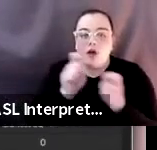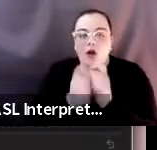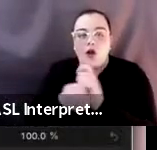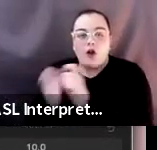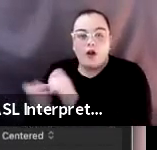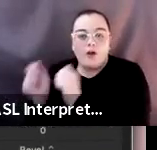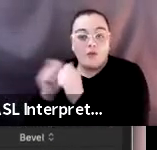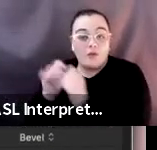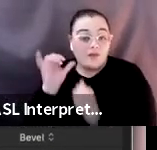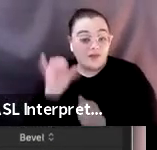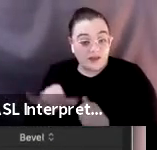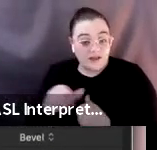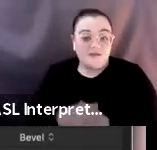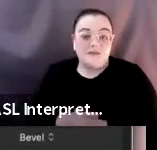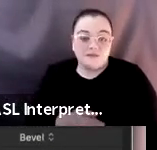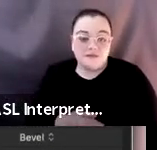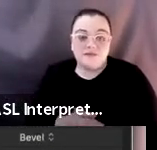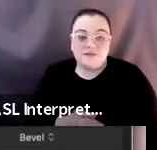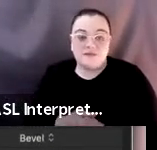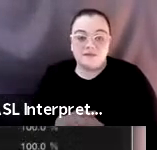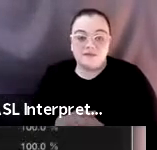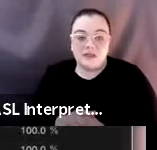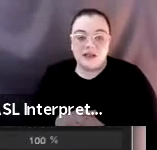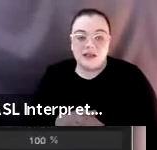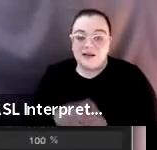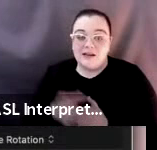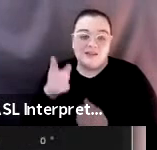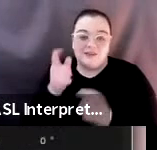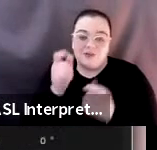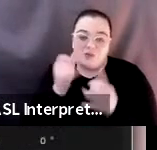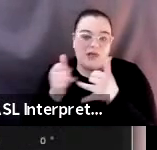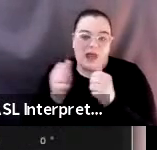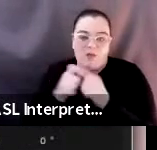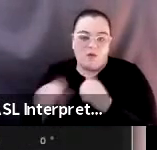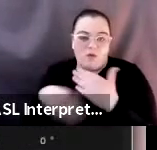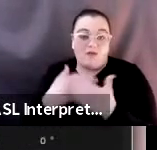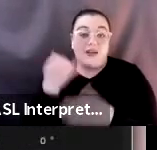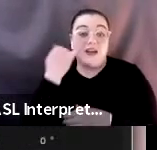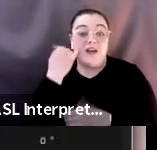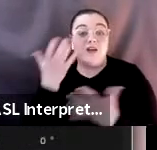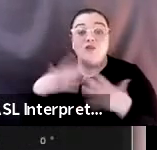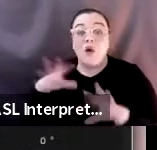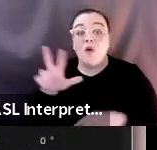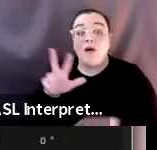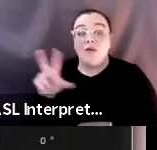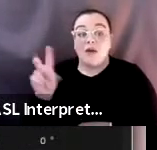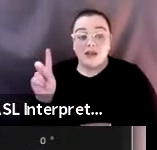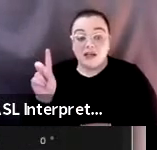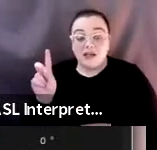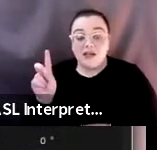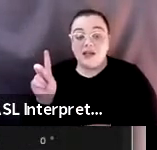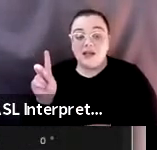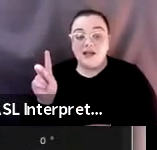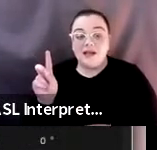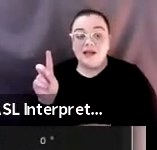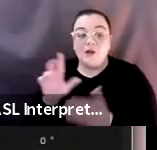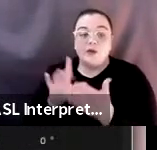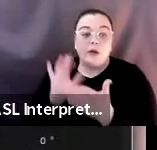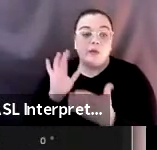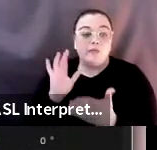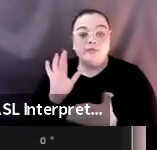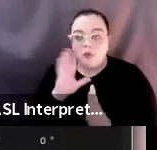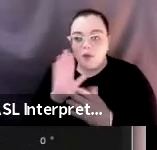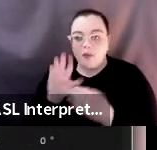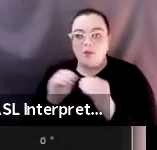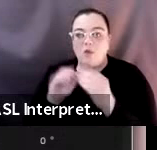in here, changing the color of the font, all of that. And if you don't want it to be 3D, you can check that box and have it just be a